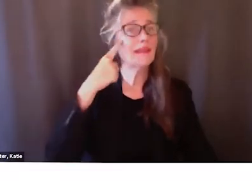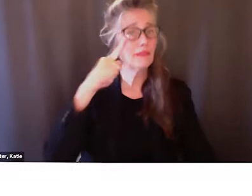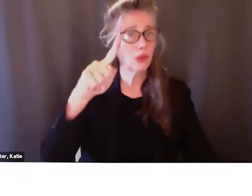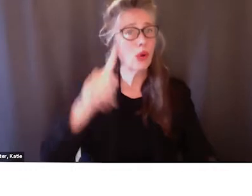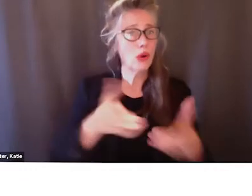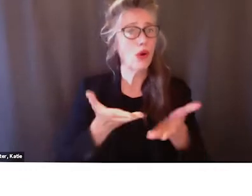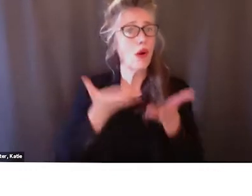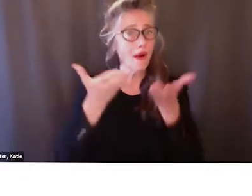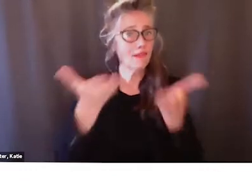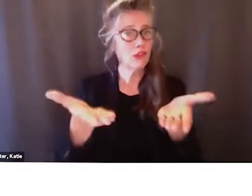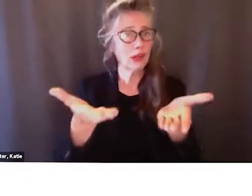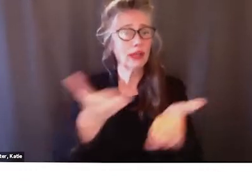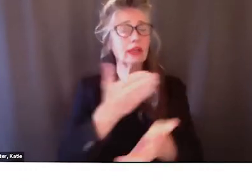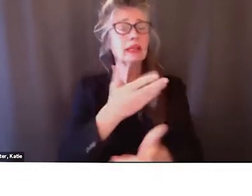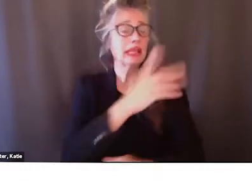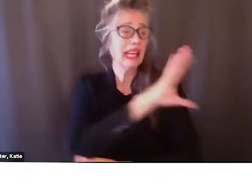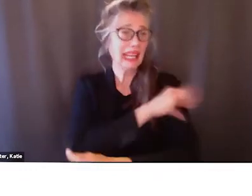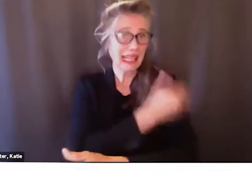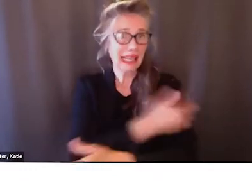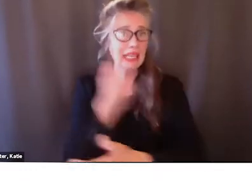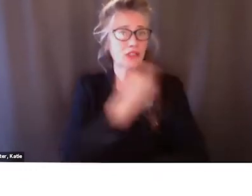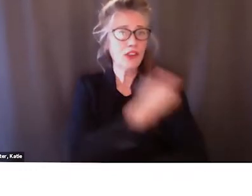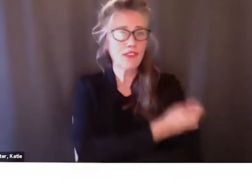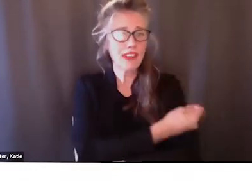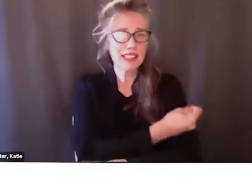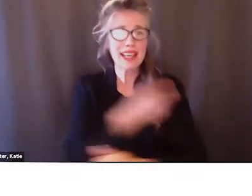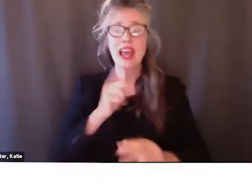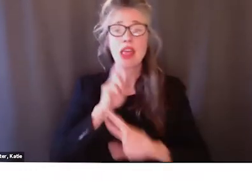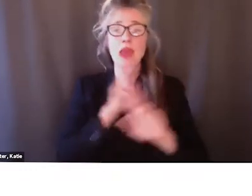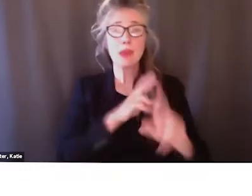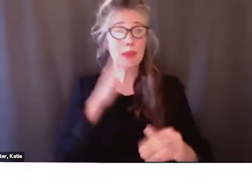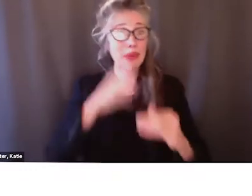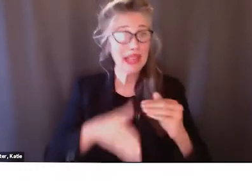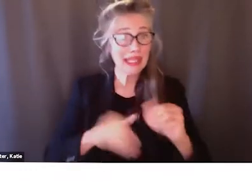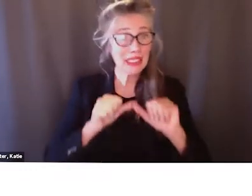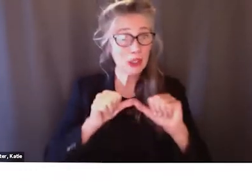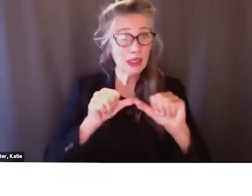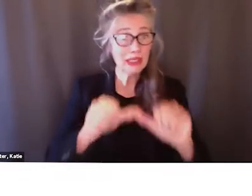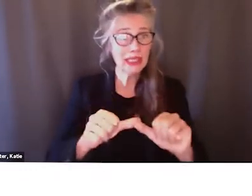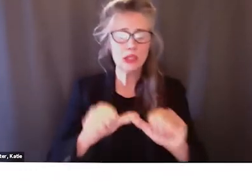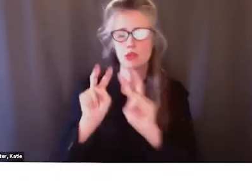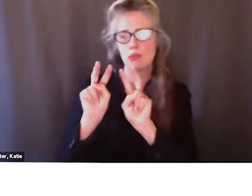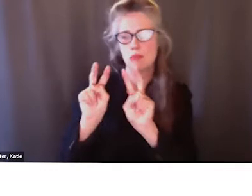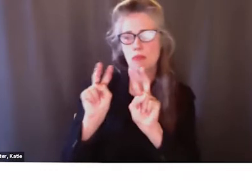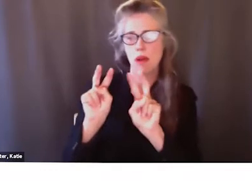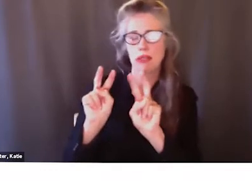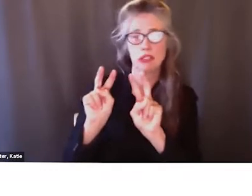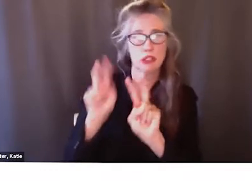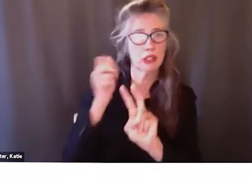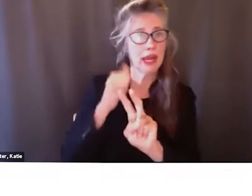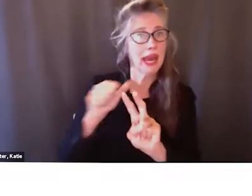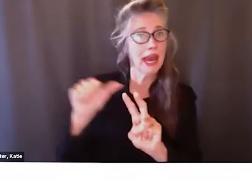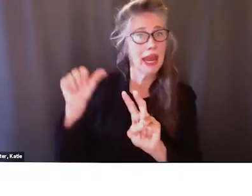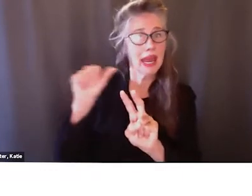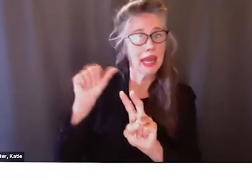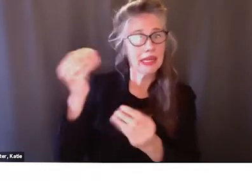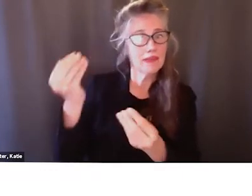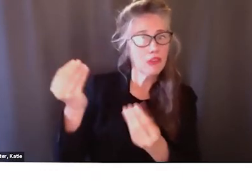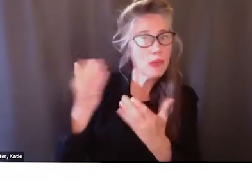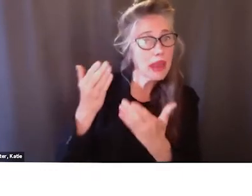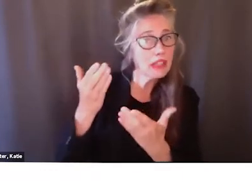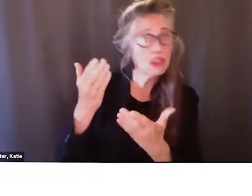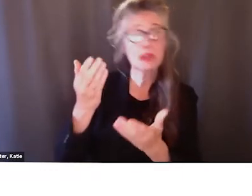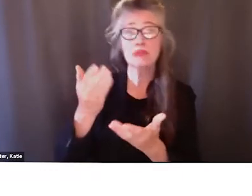please. That is the end of our report. We will continue to monitor any new guidance that may come our